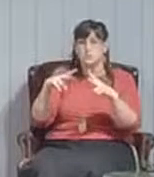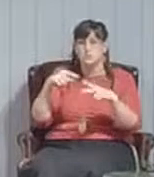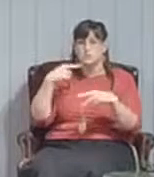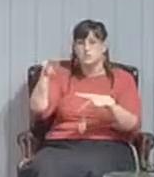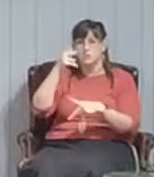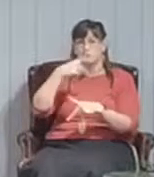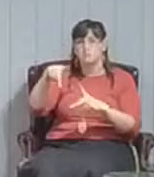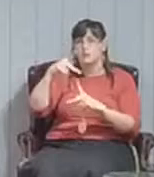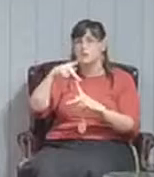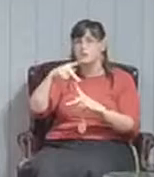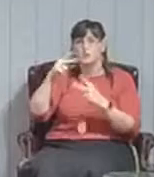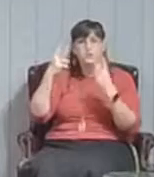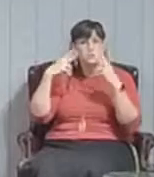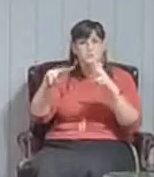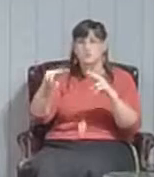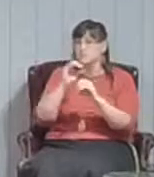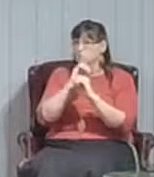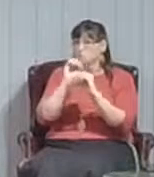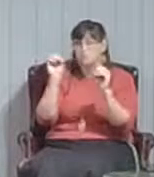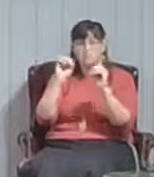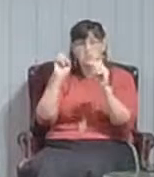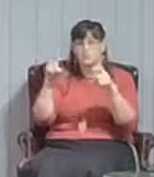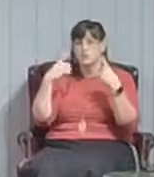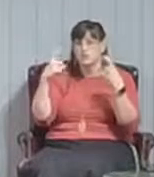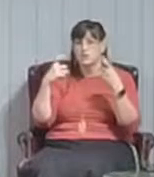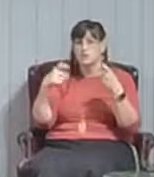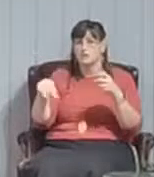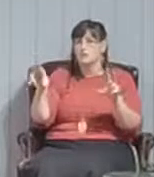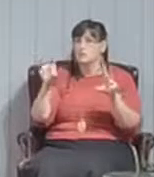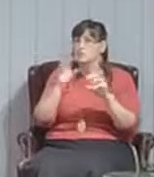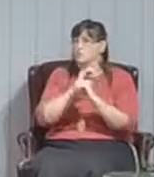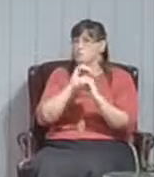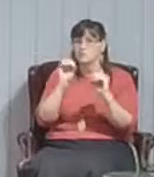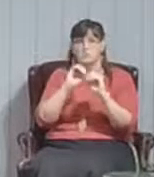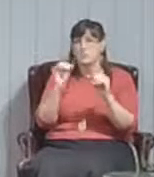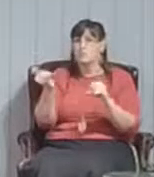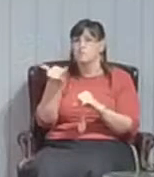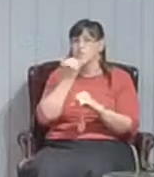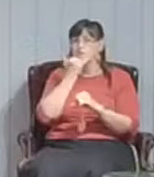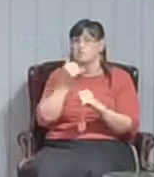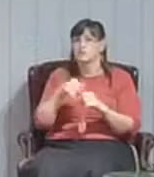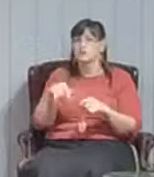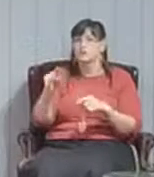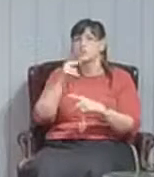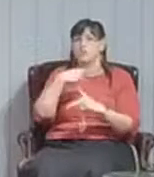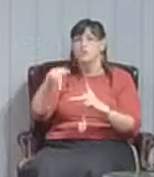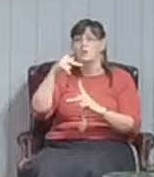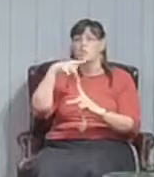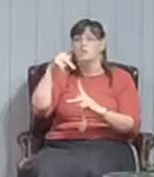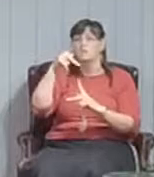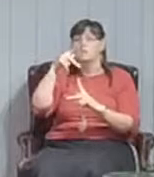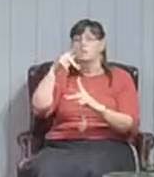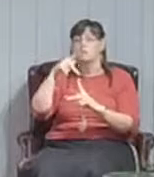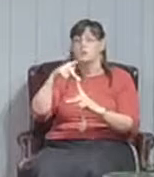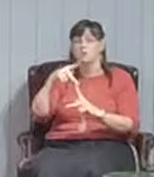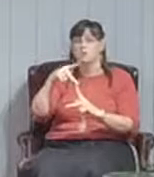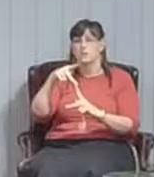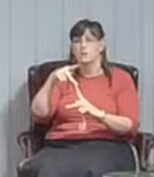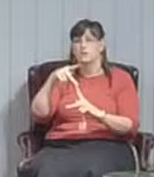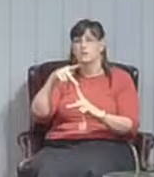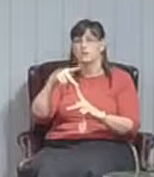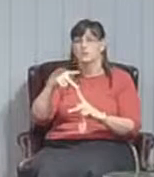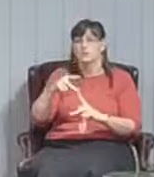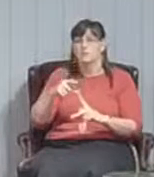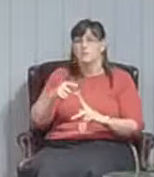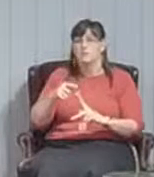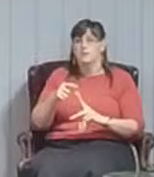He doesn't see any sin in you. He sees no fault in you whatsoever. You are perfect. I'll